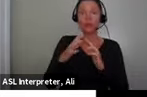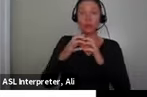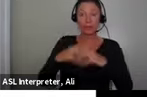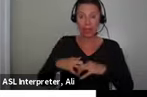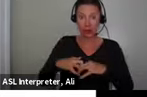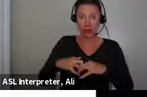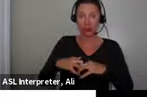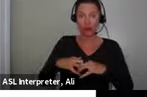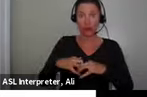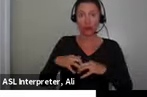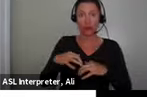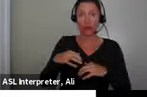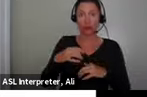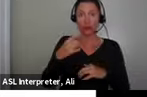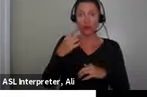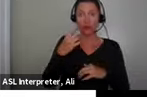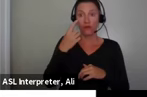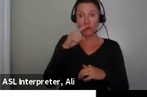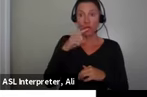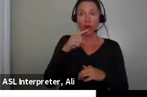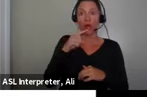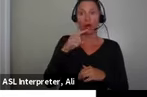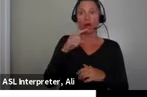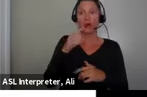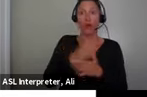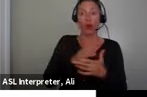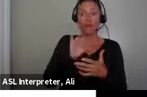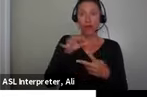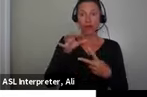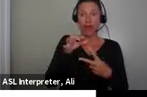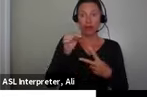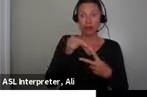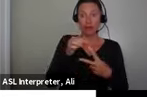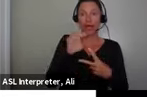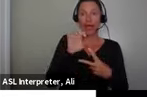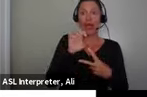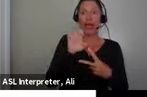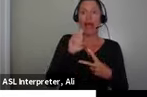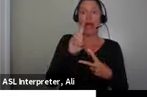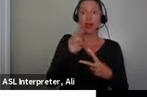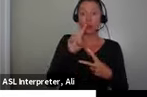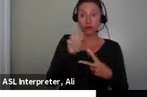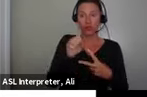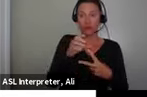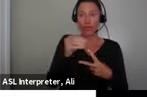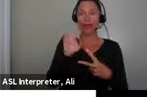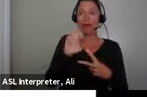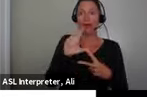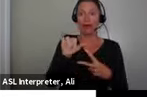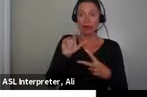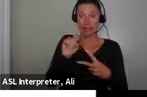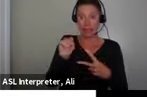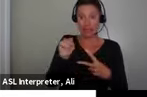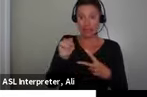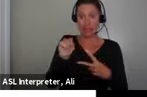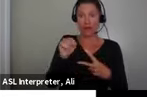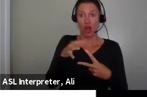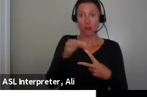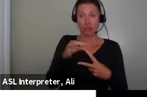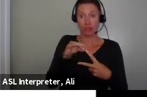of the Edwards and Elliott build alternative on the SRJC campus with an